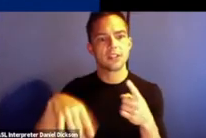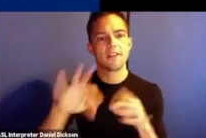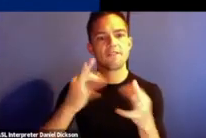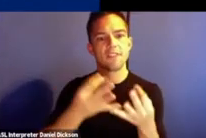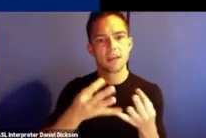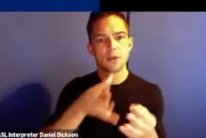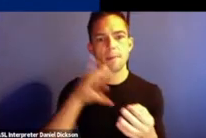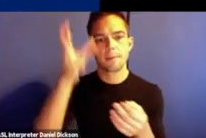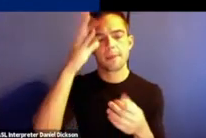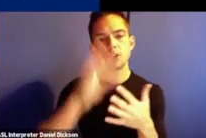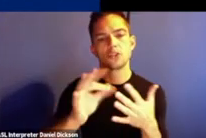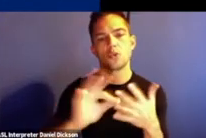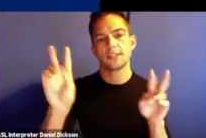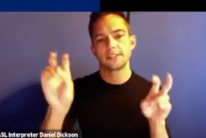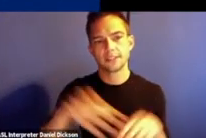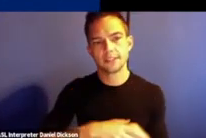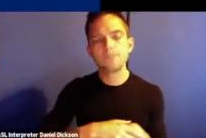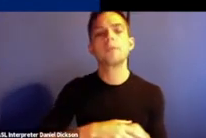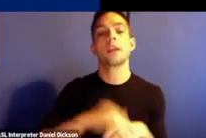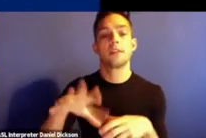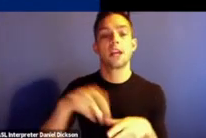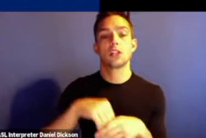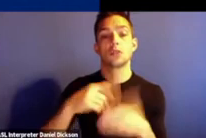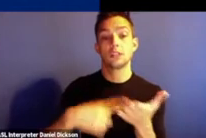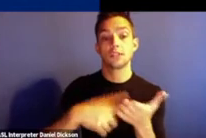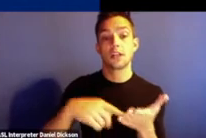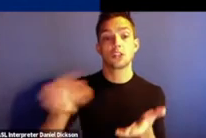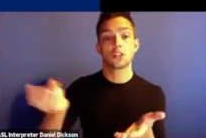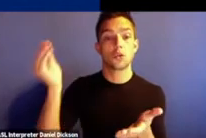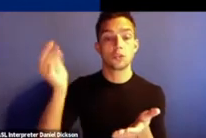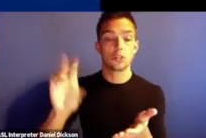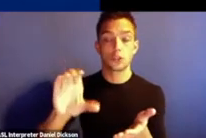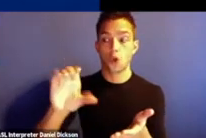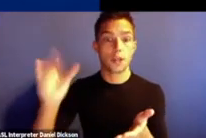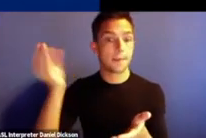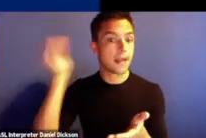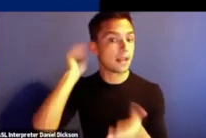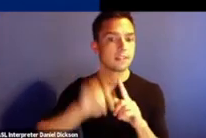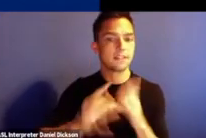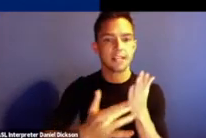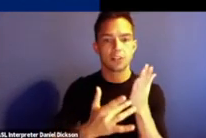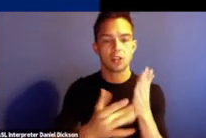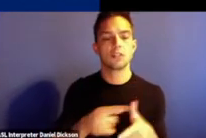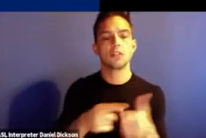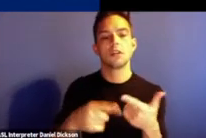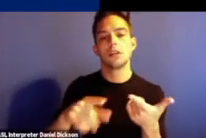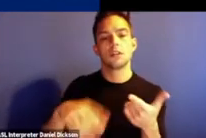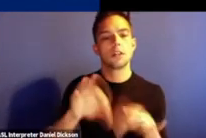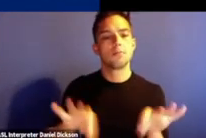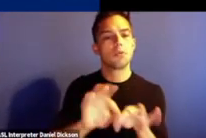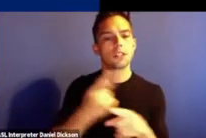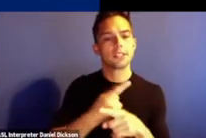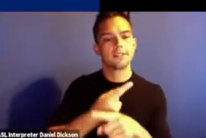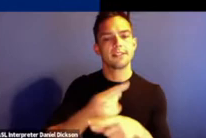or parent choice. This may include discussing cochlear implants or different technology, the importance of consistent